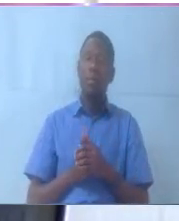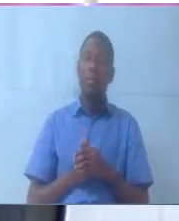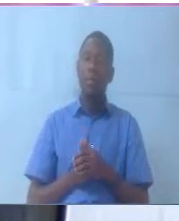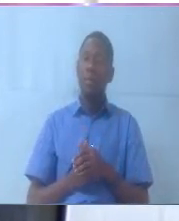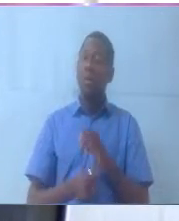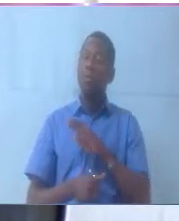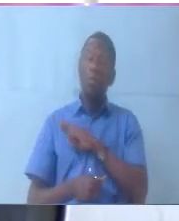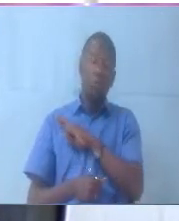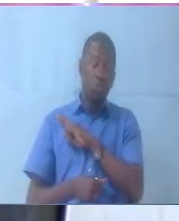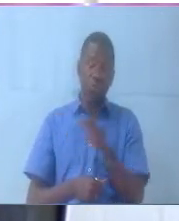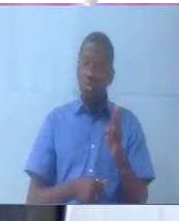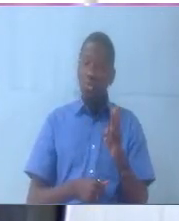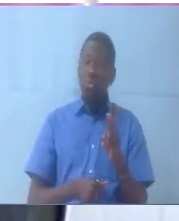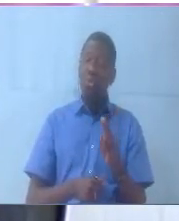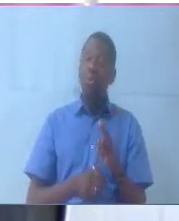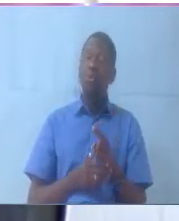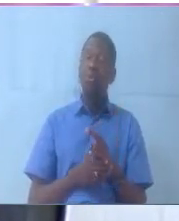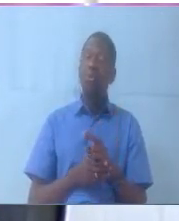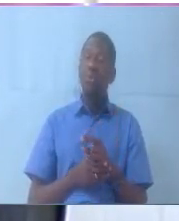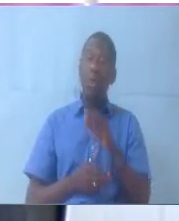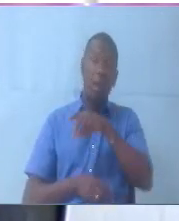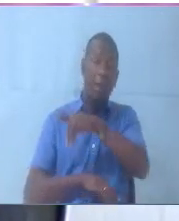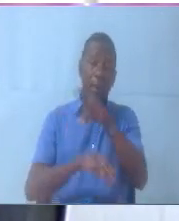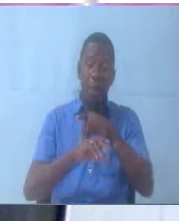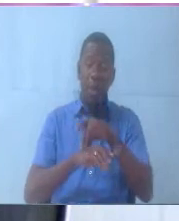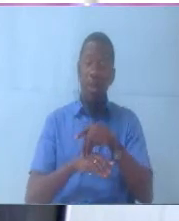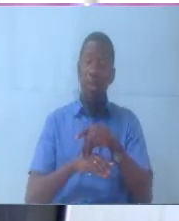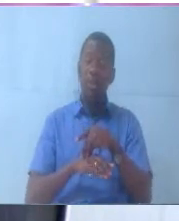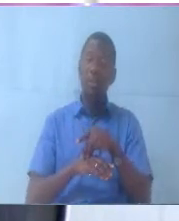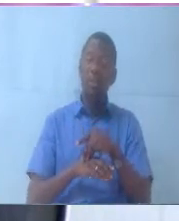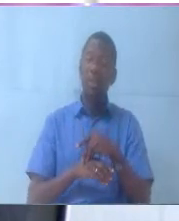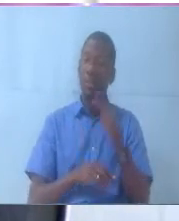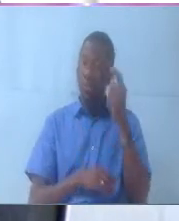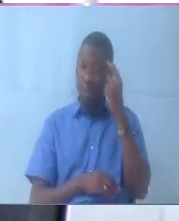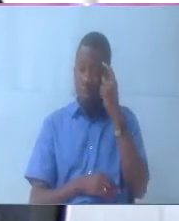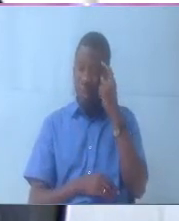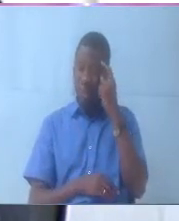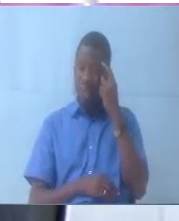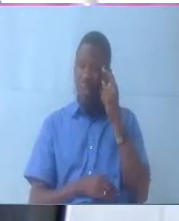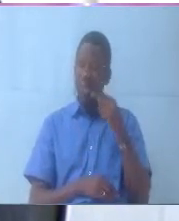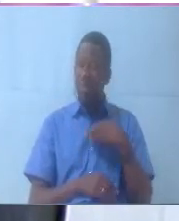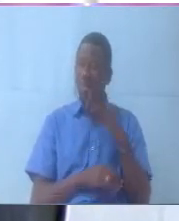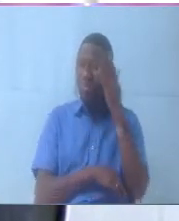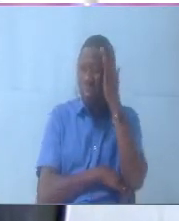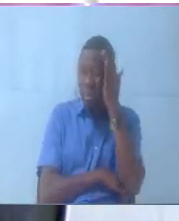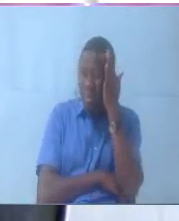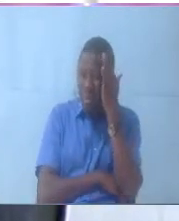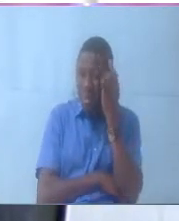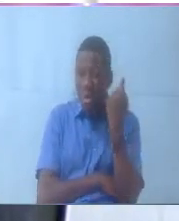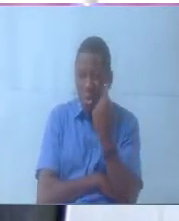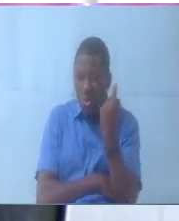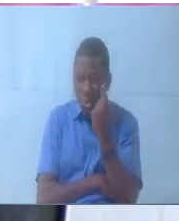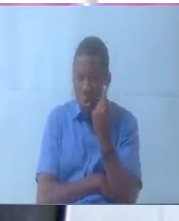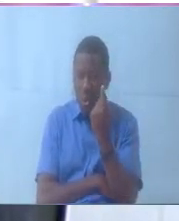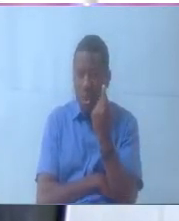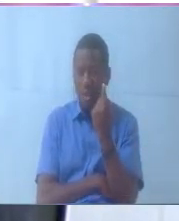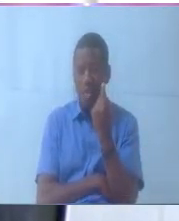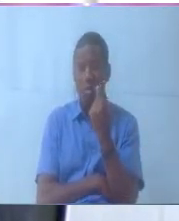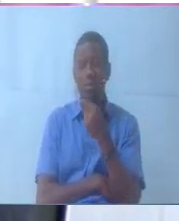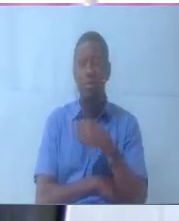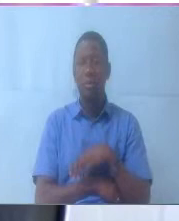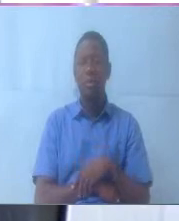to ay atakela kiti bundati me ya lon ko asitara dending mere suspicion, ka foko sobitale